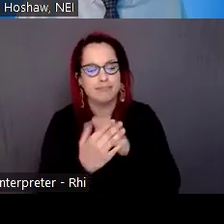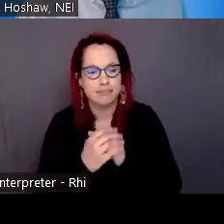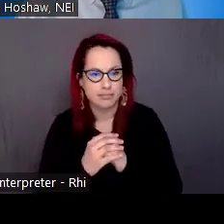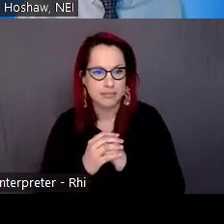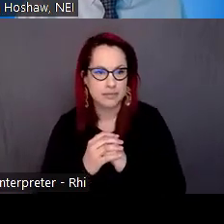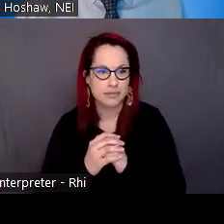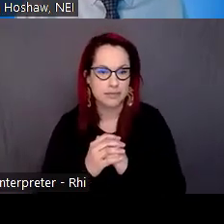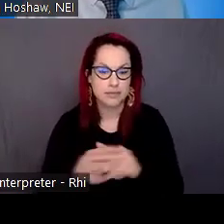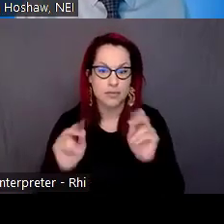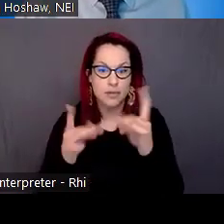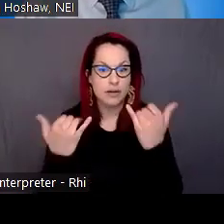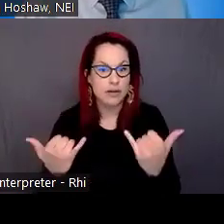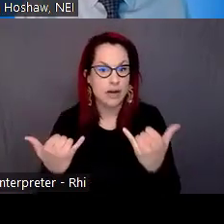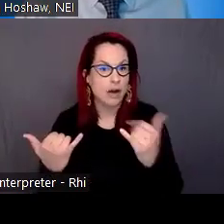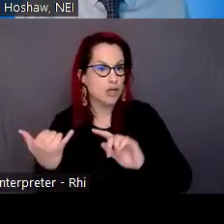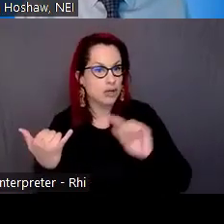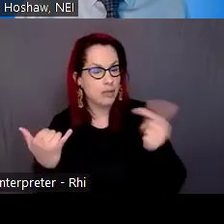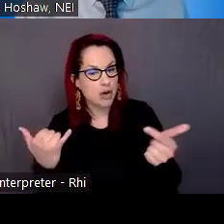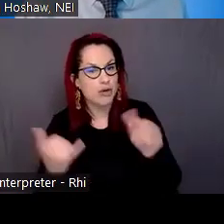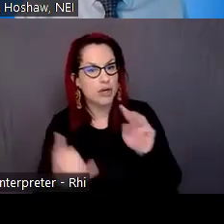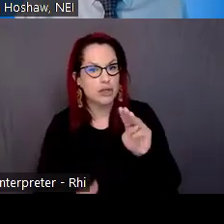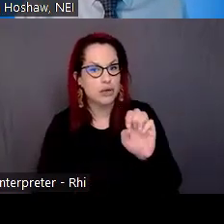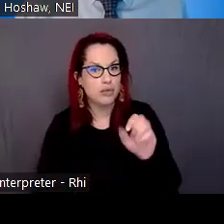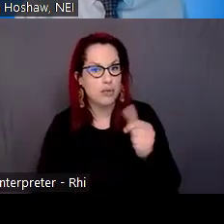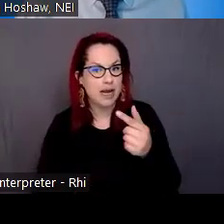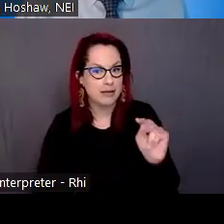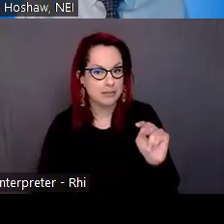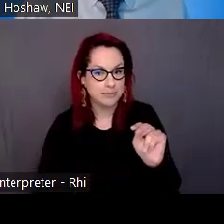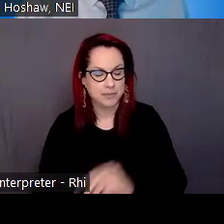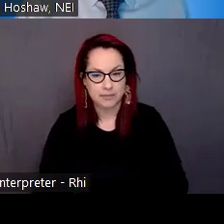Okay, now I'd like to turn it back over to Megan.